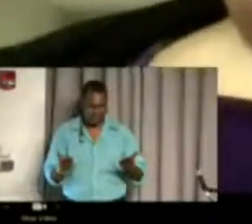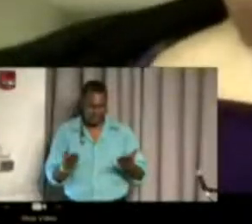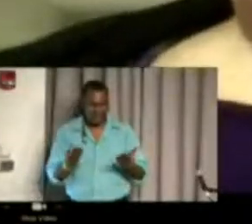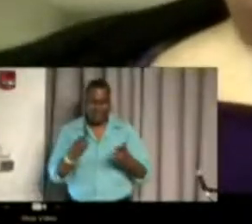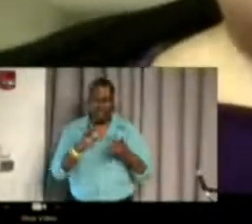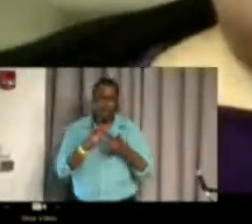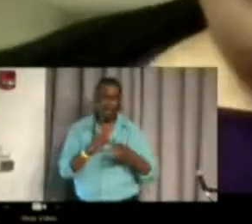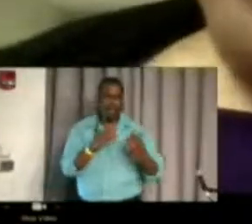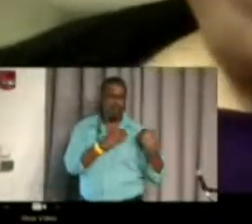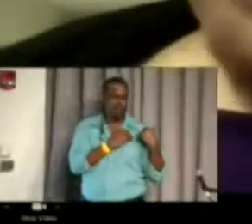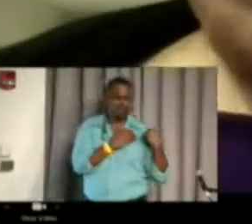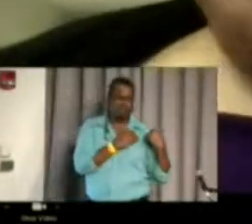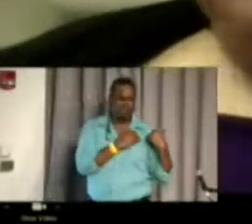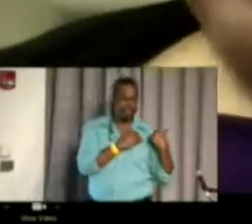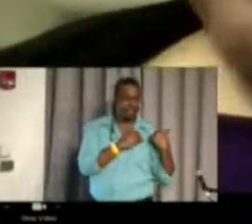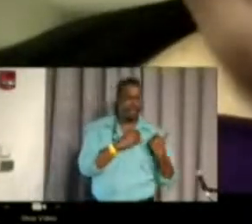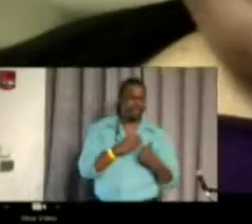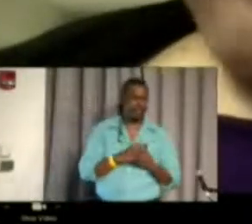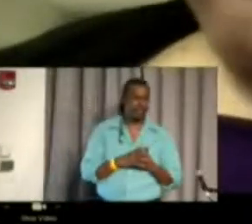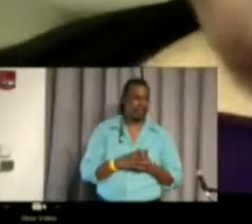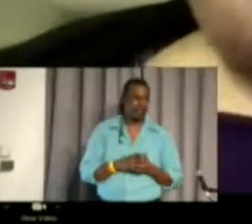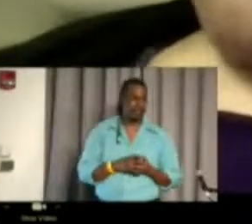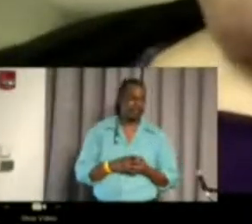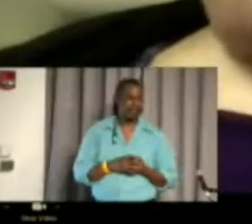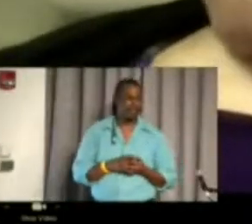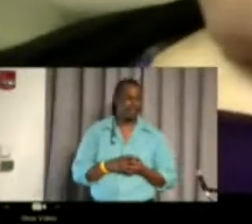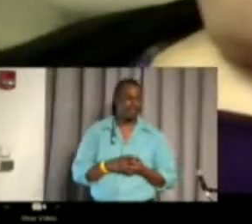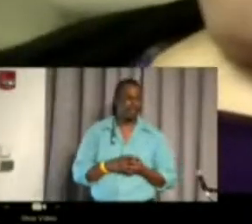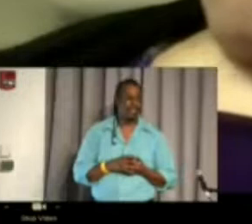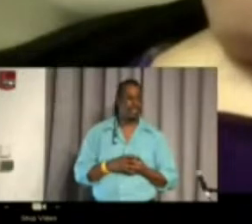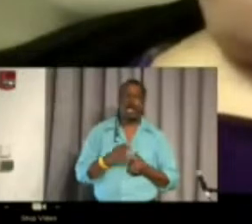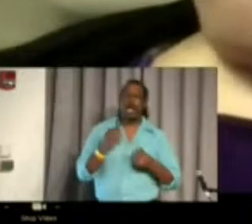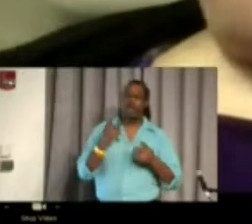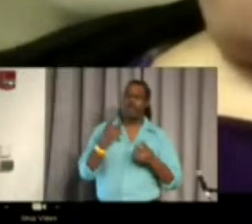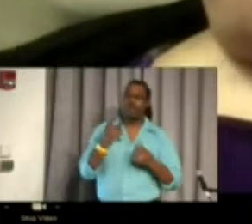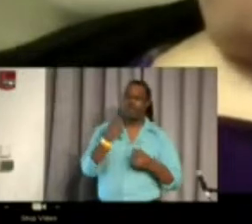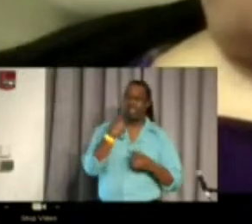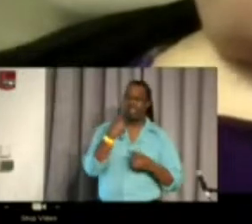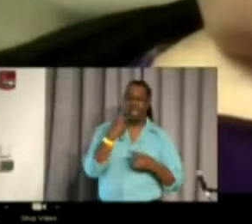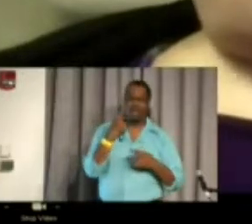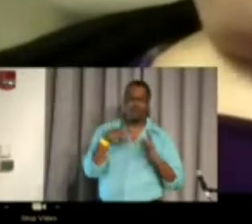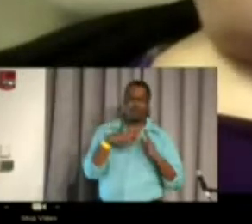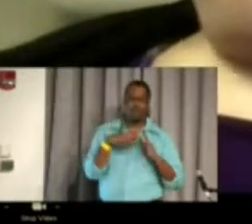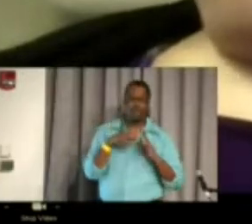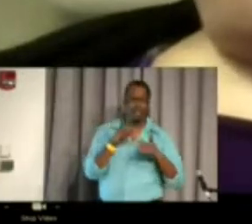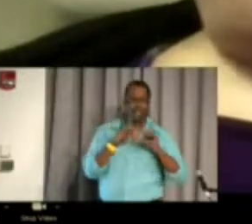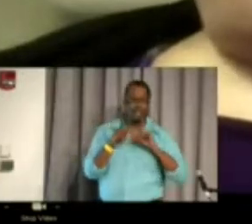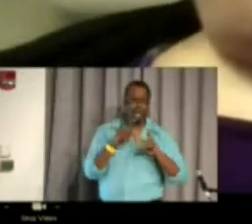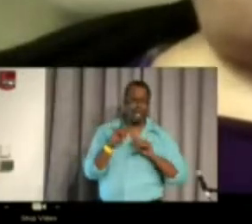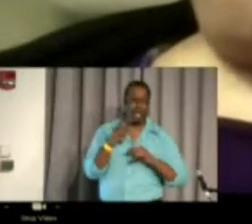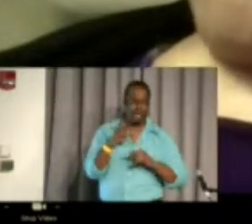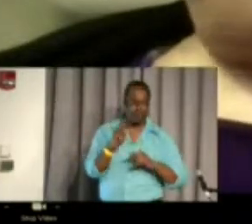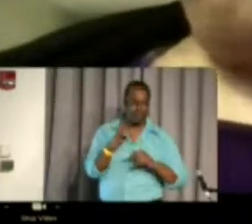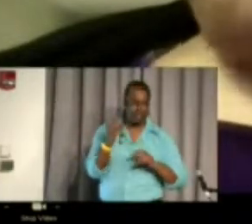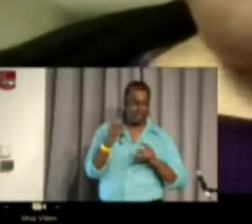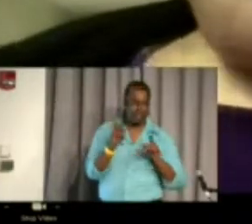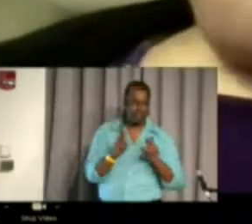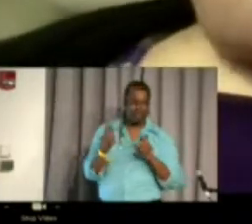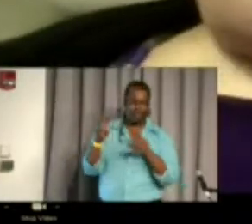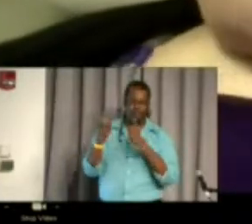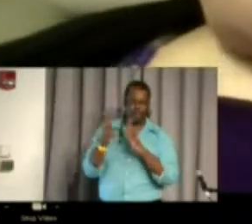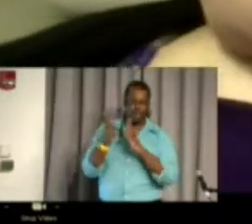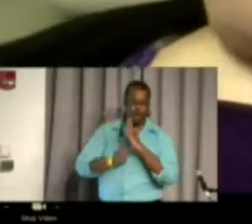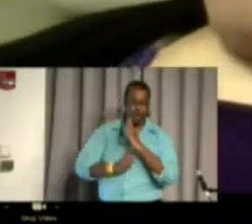responsibility. The other day on a People Strike Dialogue thread, a comrade from New Orleans posted an